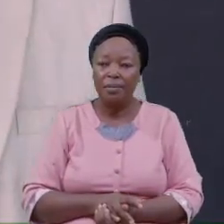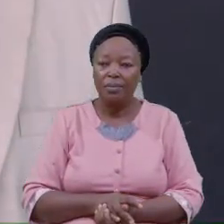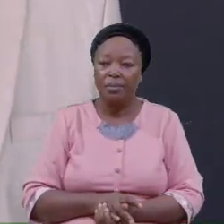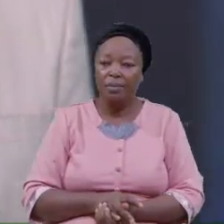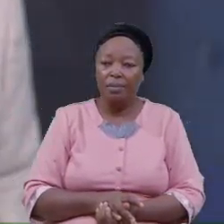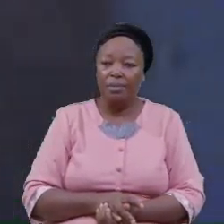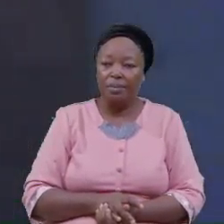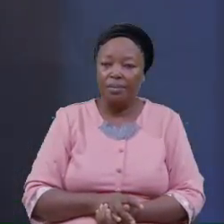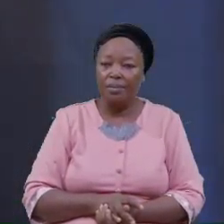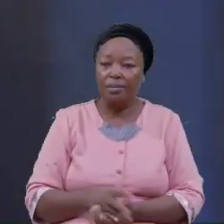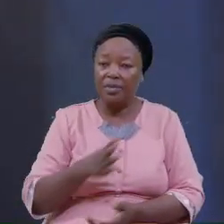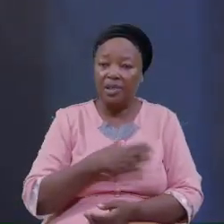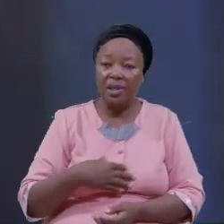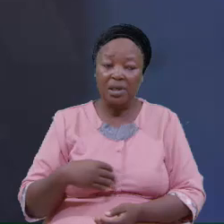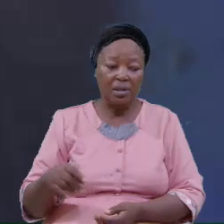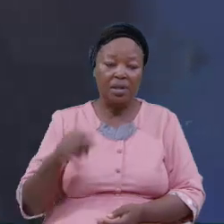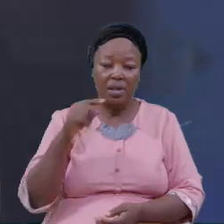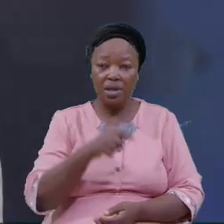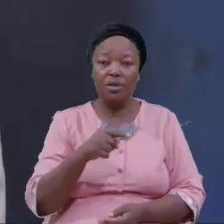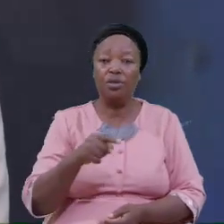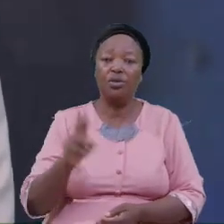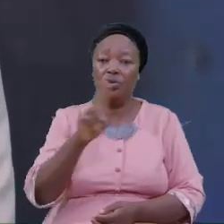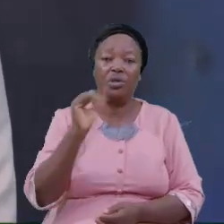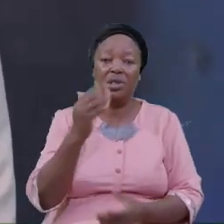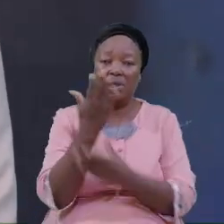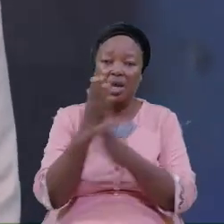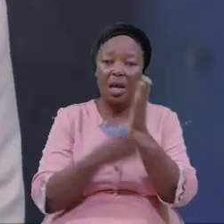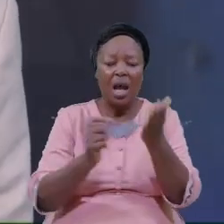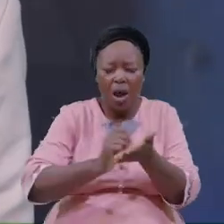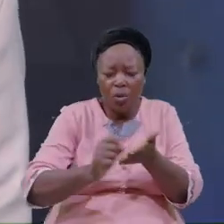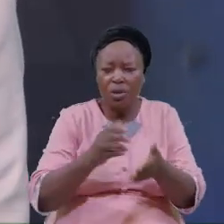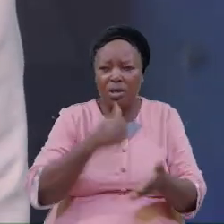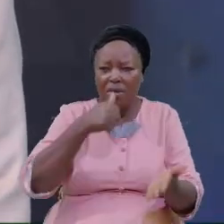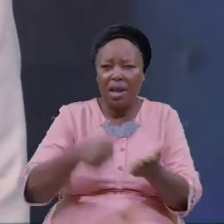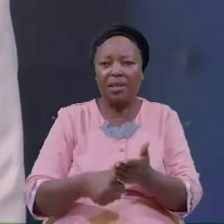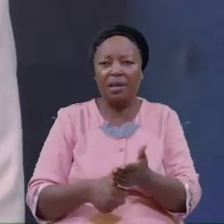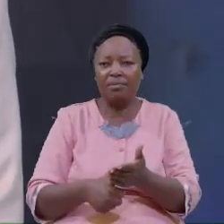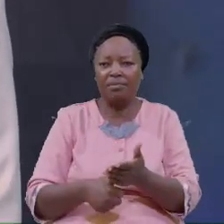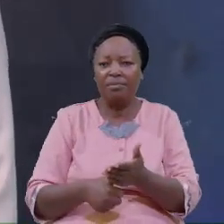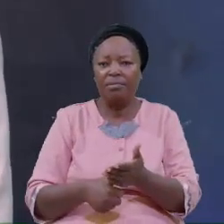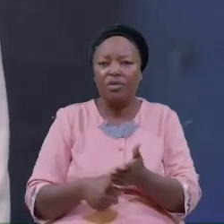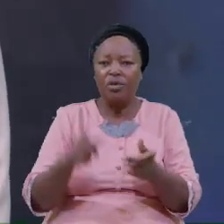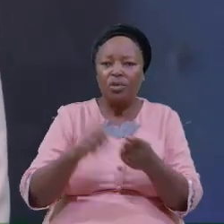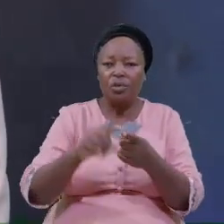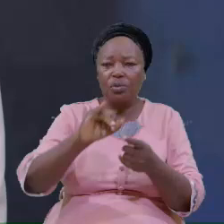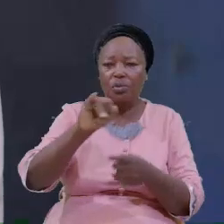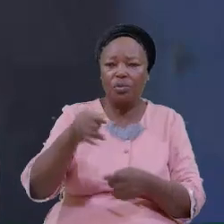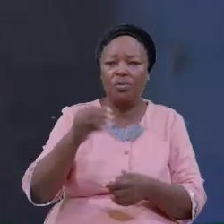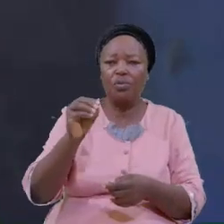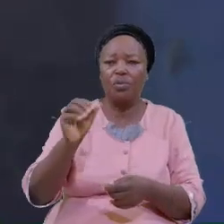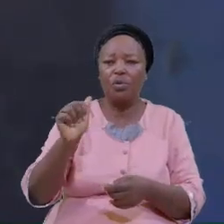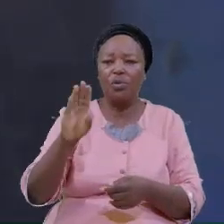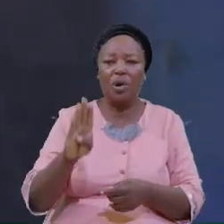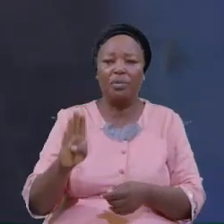And he used his hand, and he wrote a letter to Joab. When this